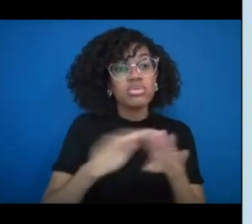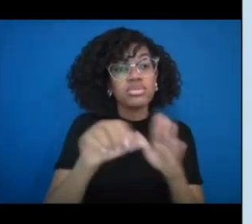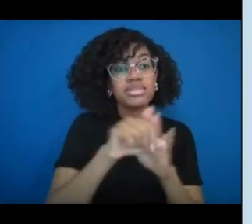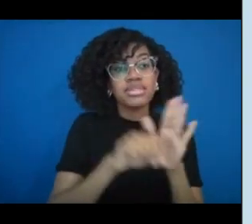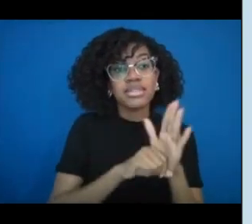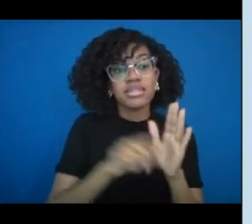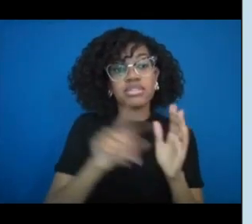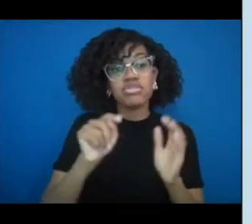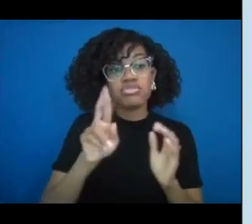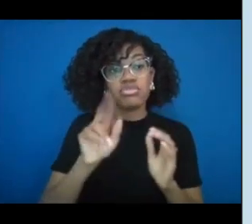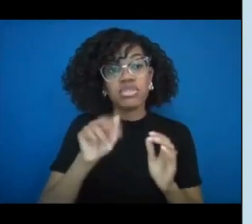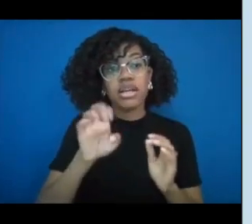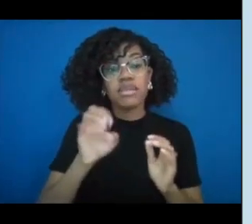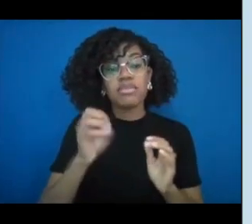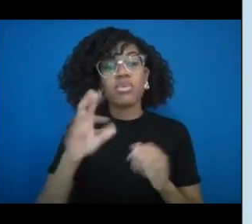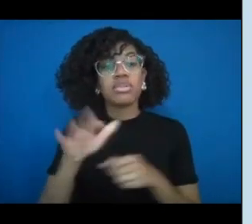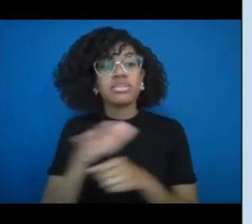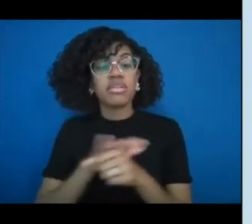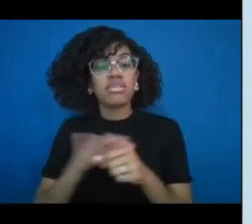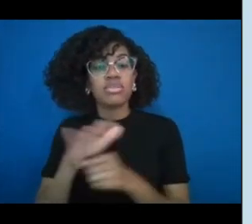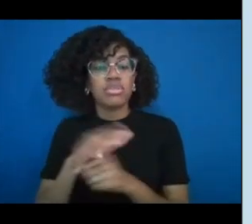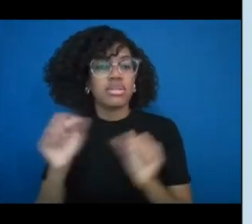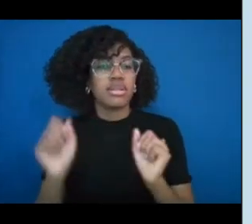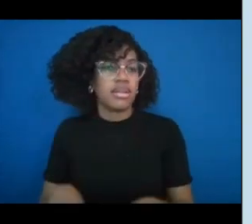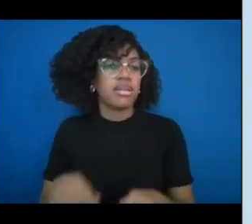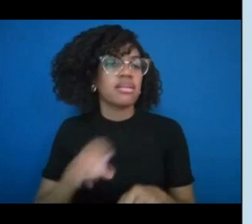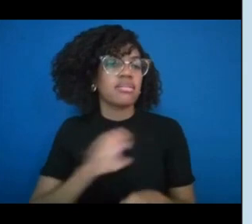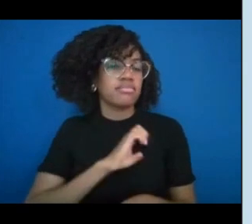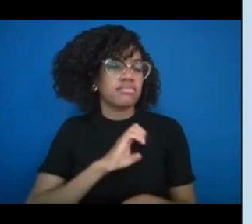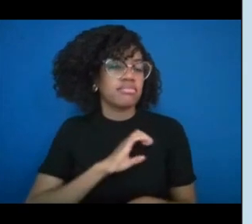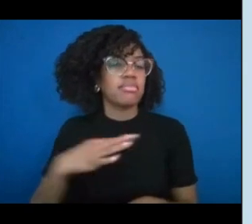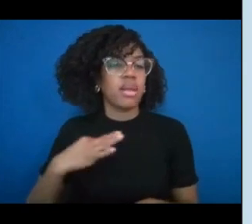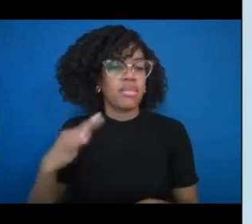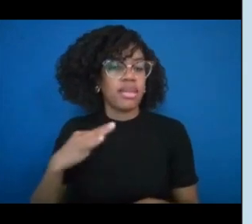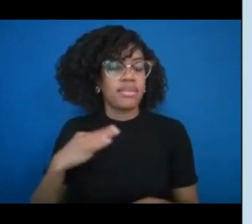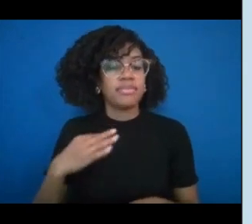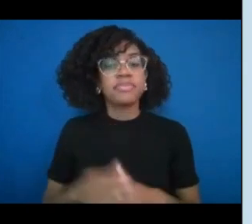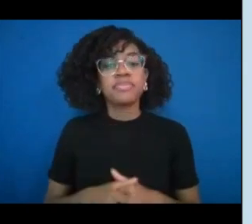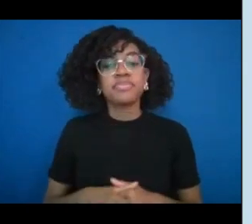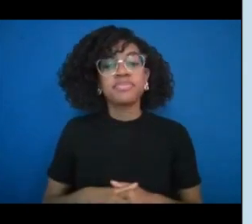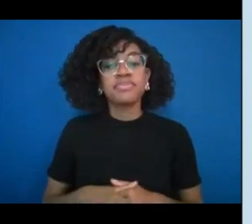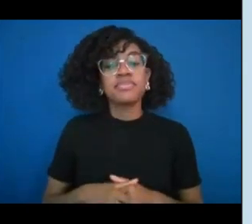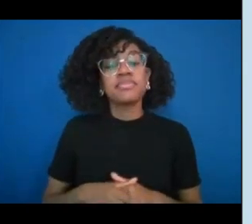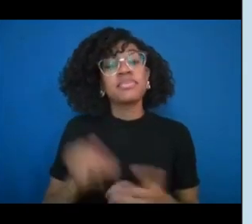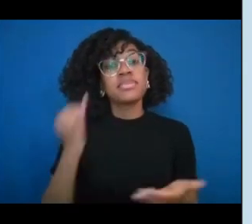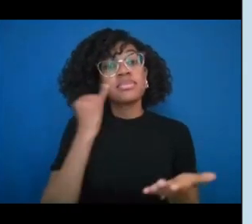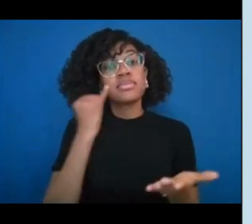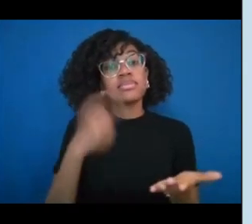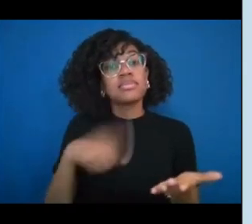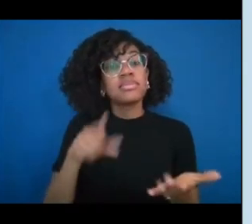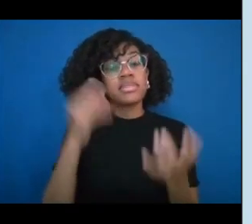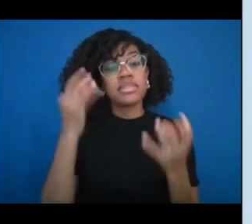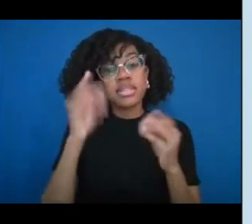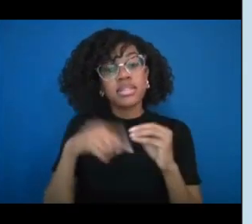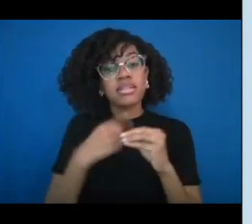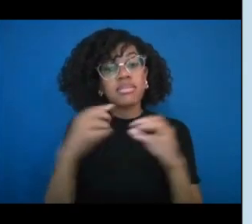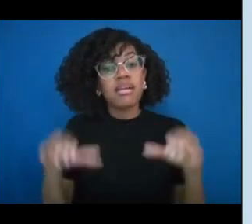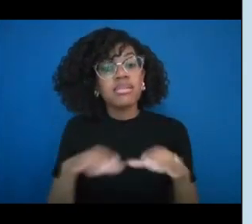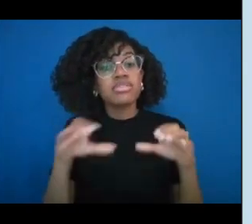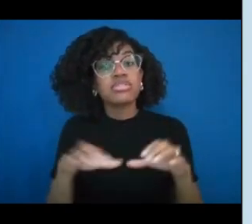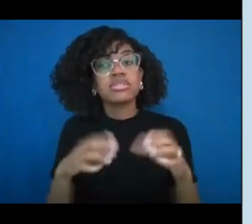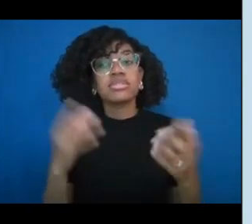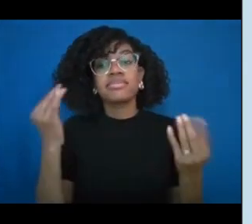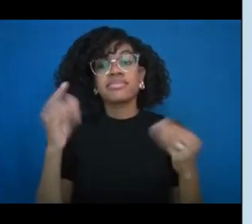is eligible to apply. And so as you think about these actions,